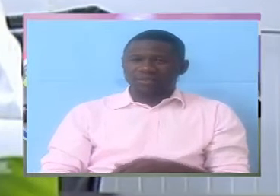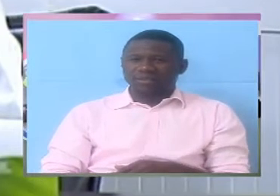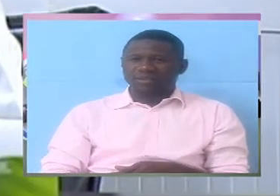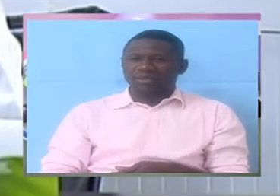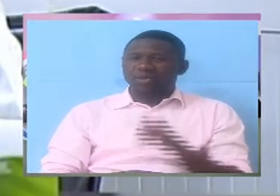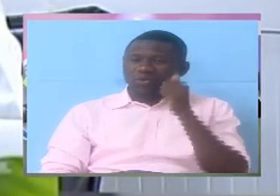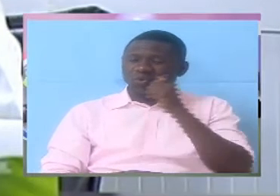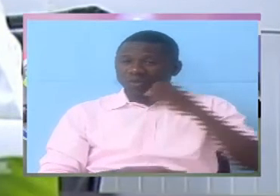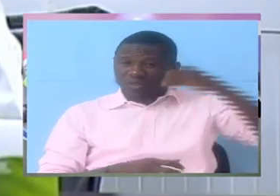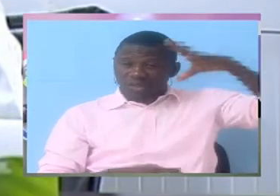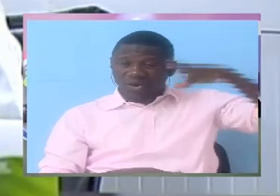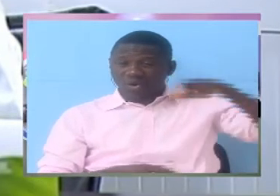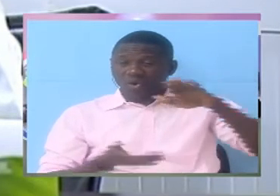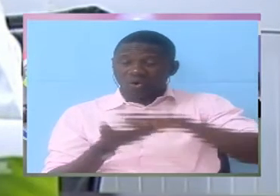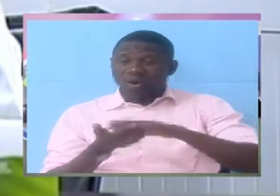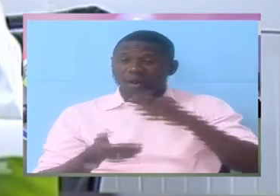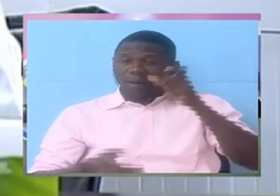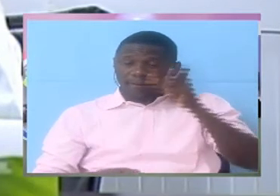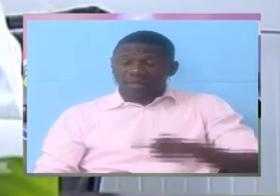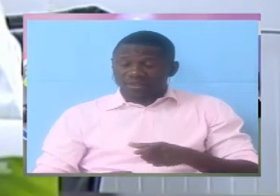genital? Okay.